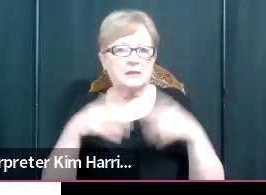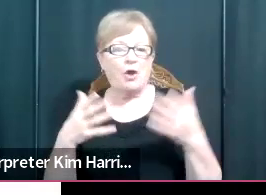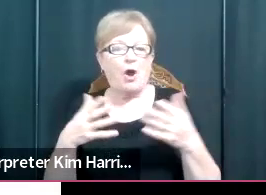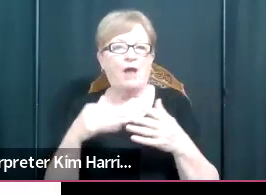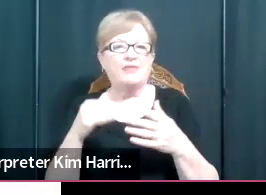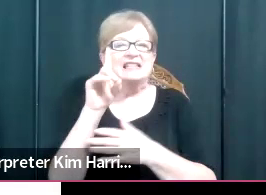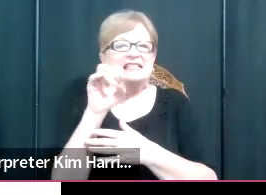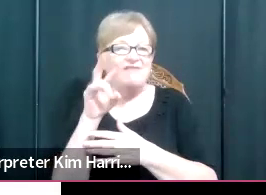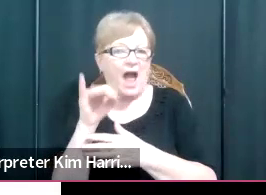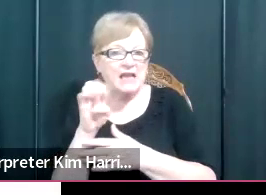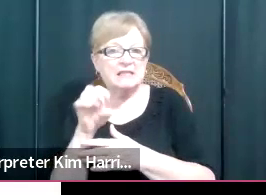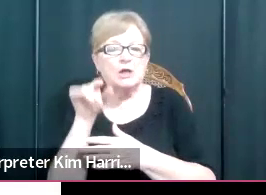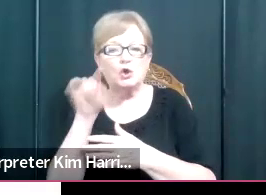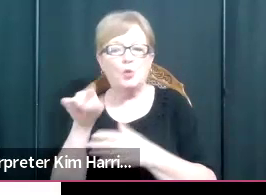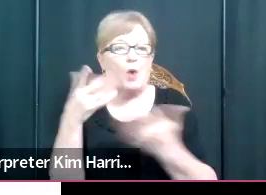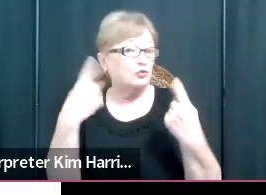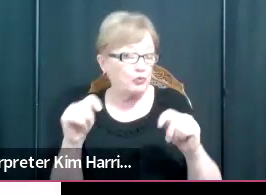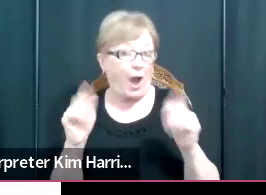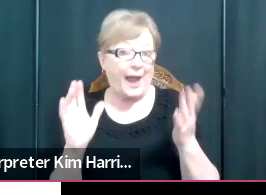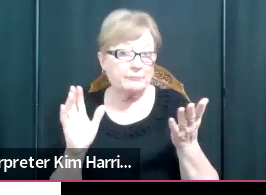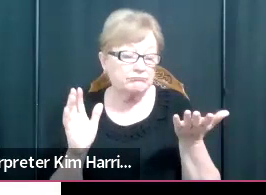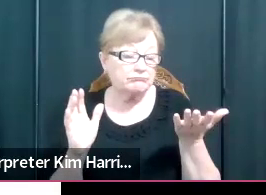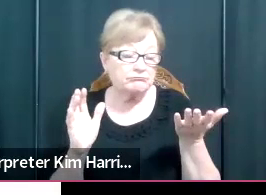devices that you're interested in trying,